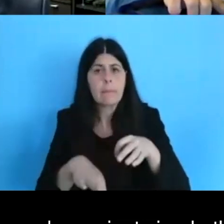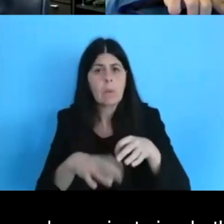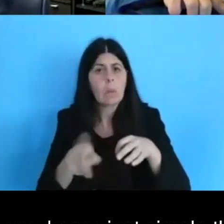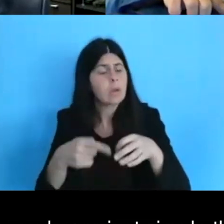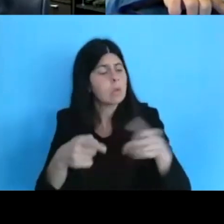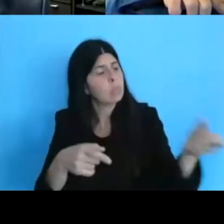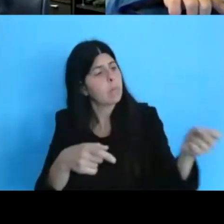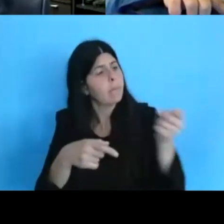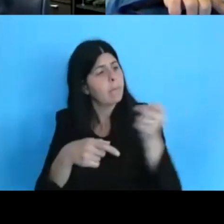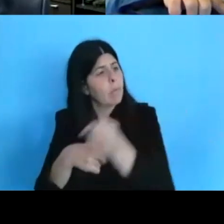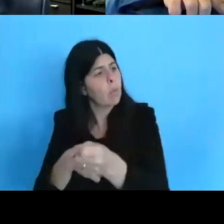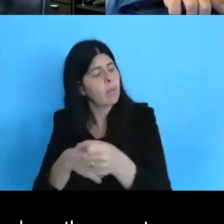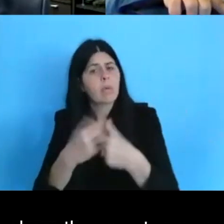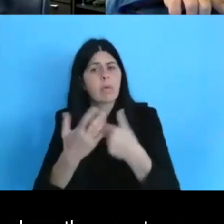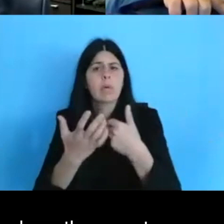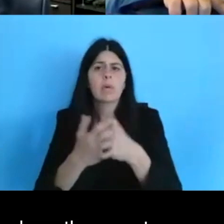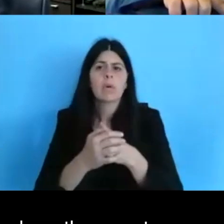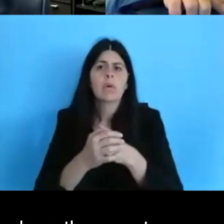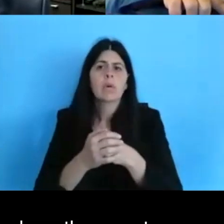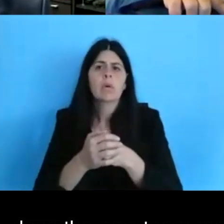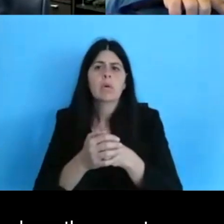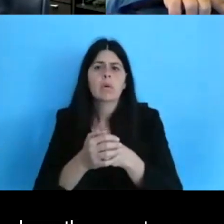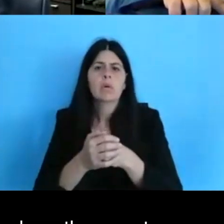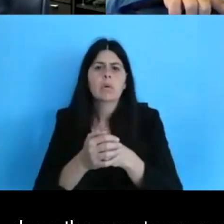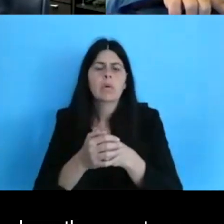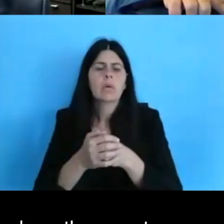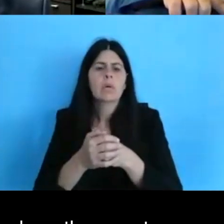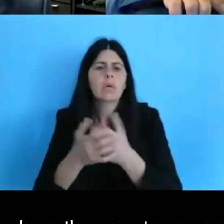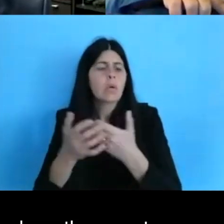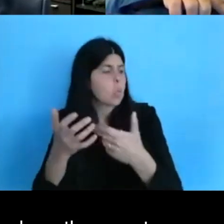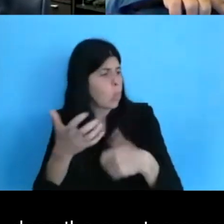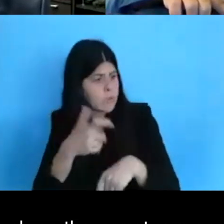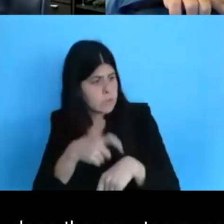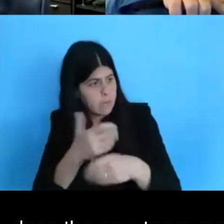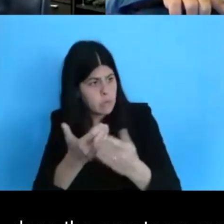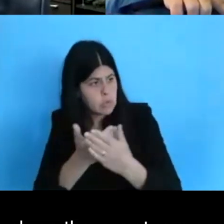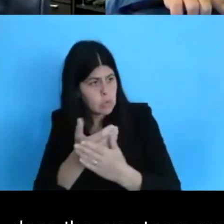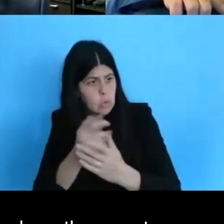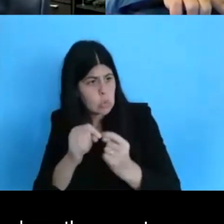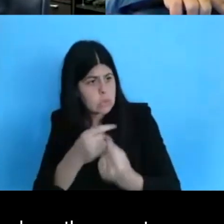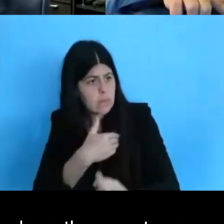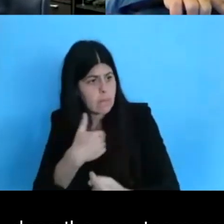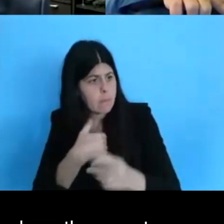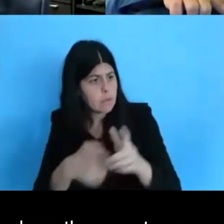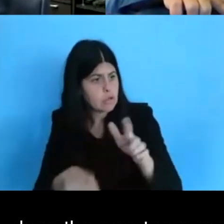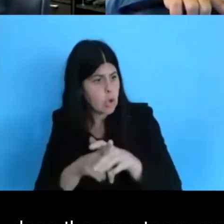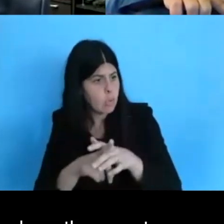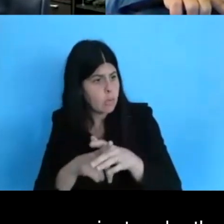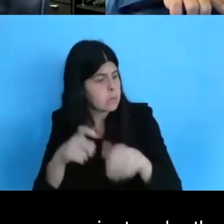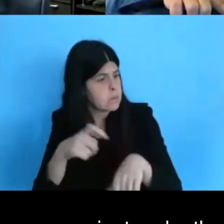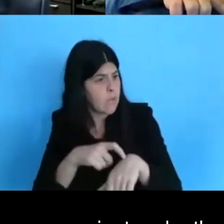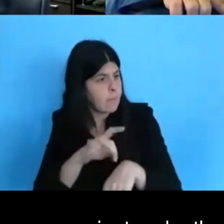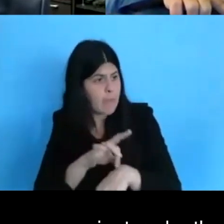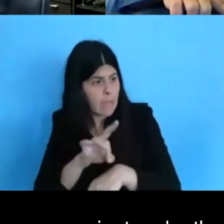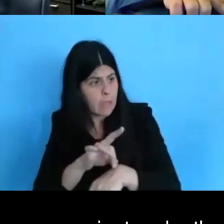times, does the new team member show up, or what time do they have their meetings? Is it 8 or 8:30?